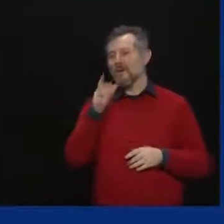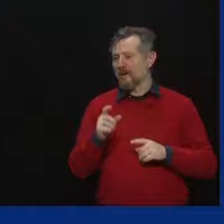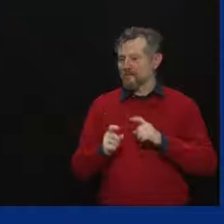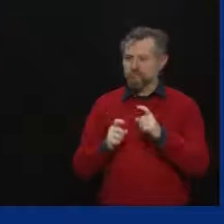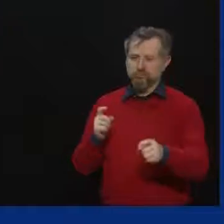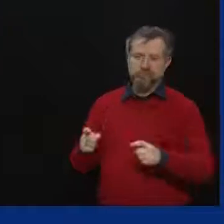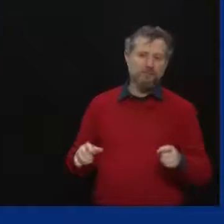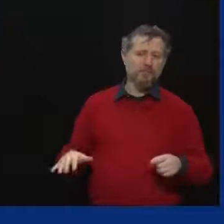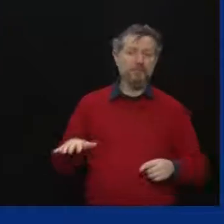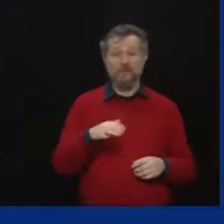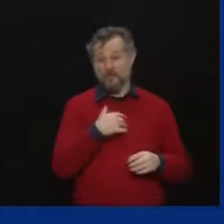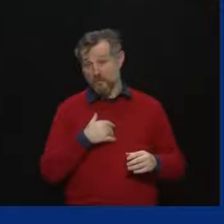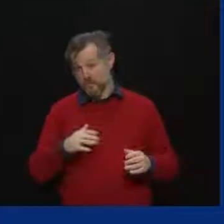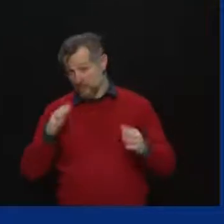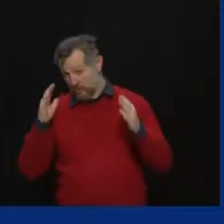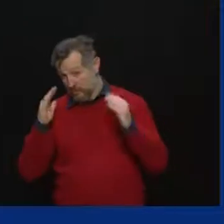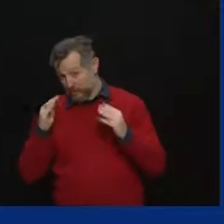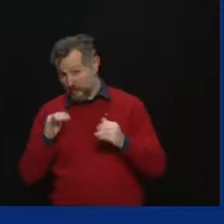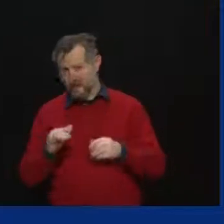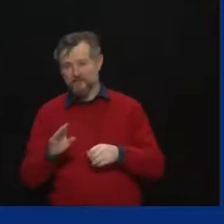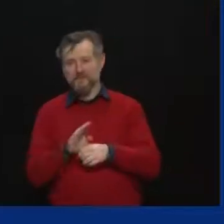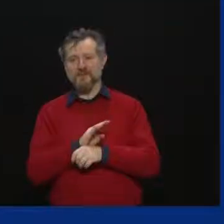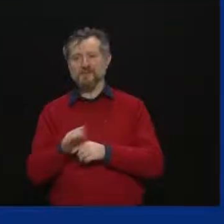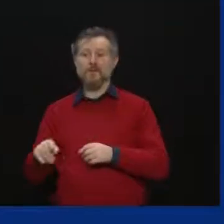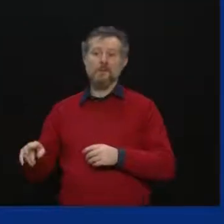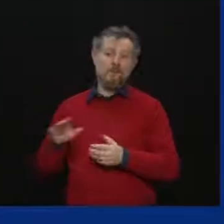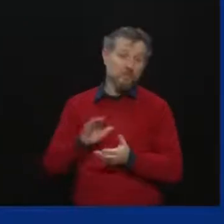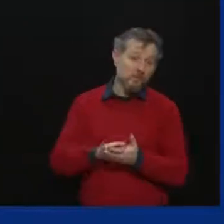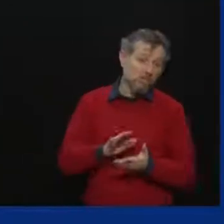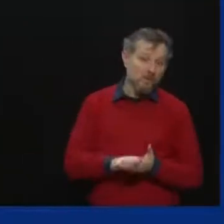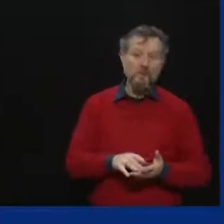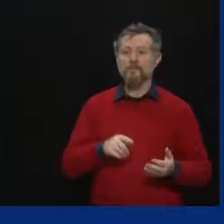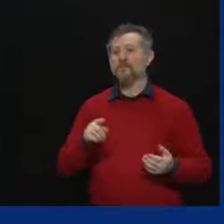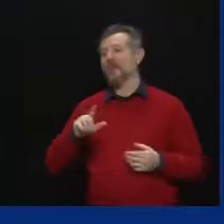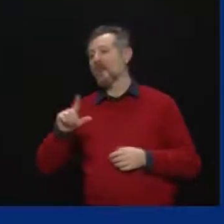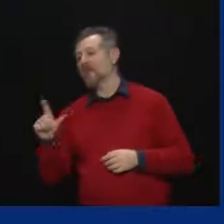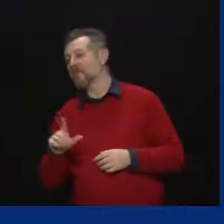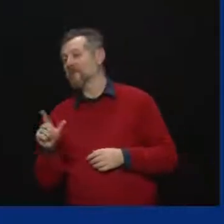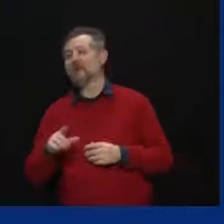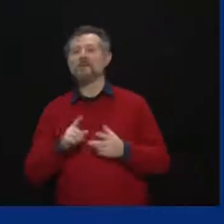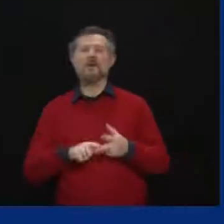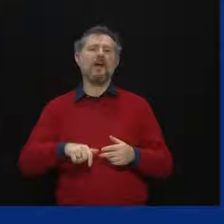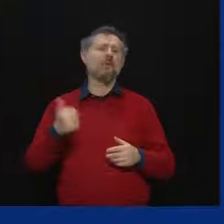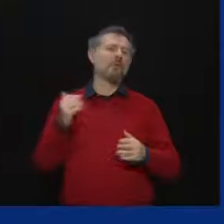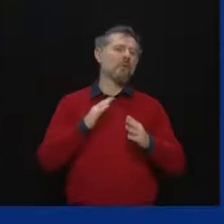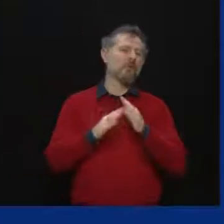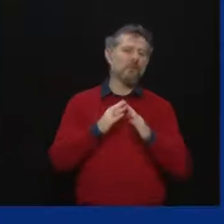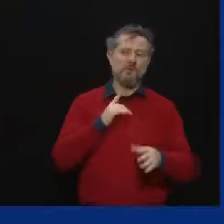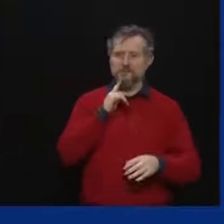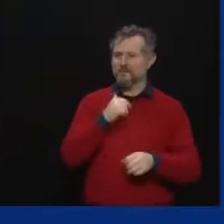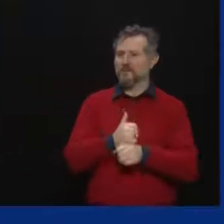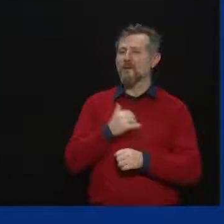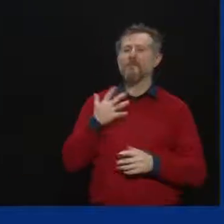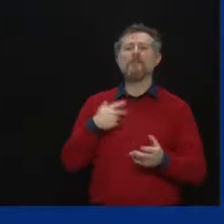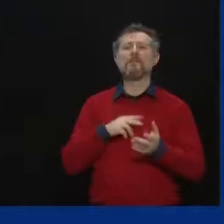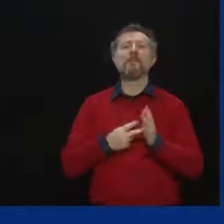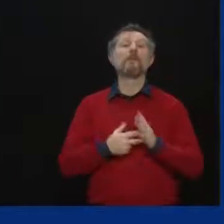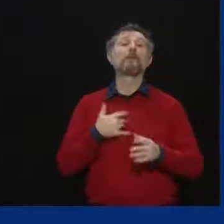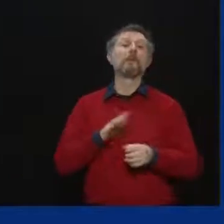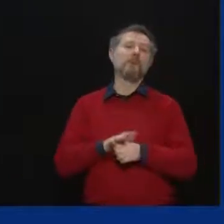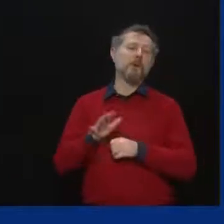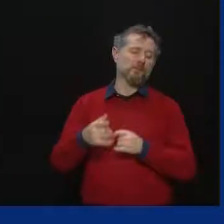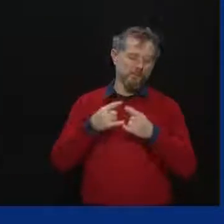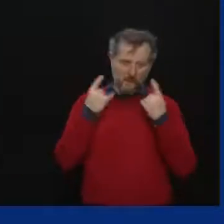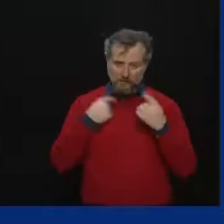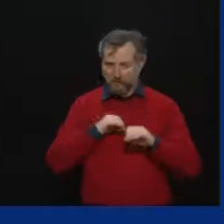that they'll get them out to the businesses, the schools, the libraries, and other community-based organizations, so we'll have no shortage. And if you want to have a